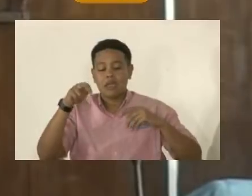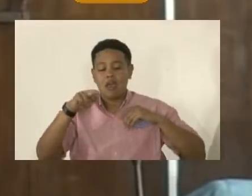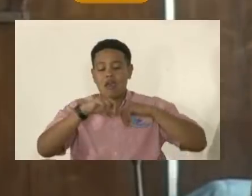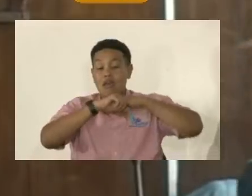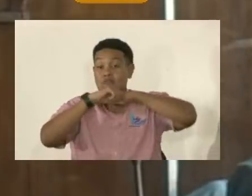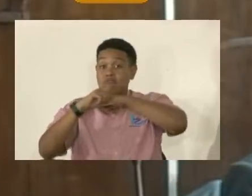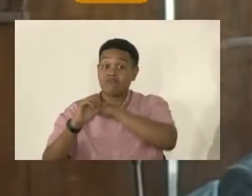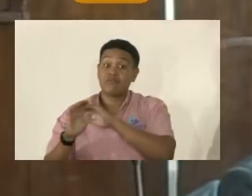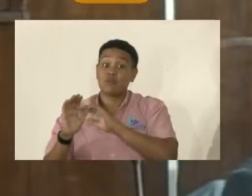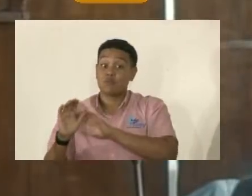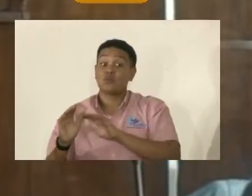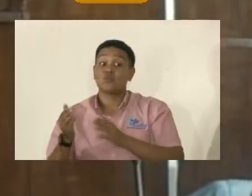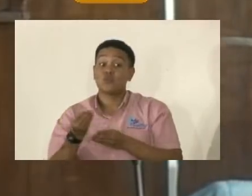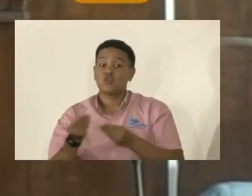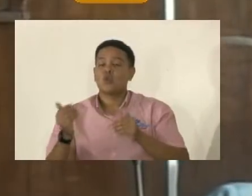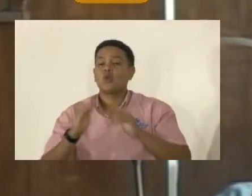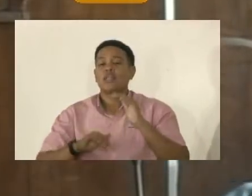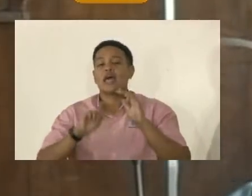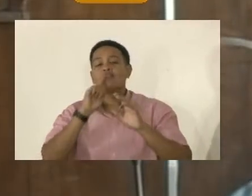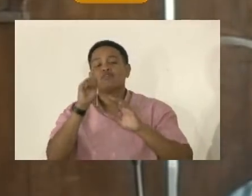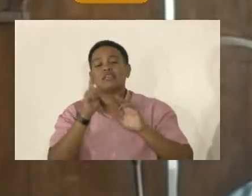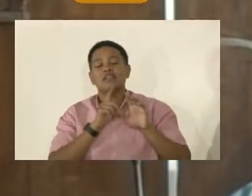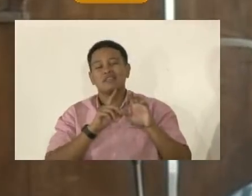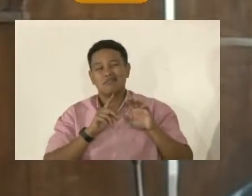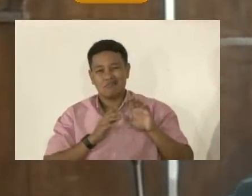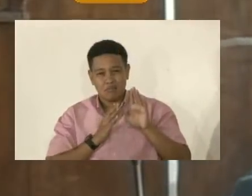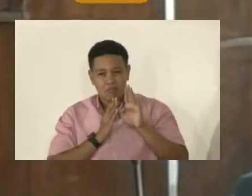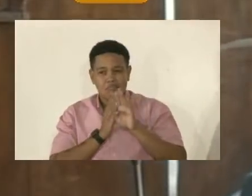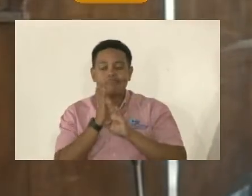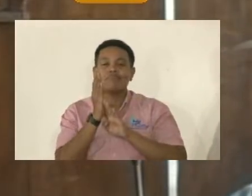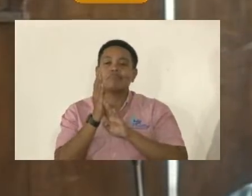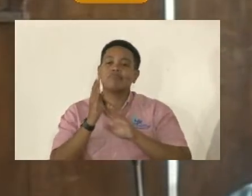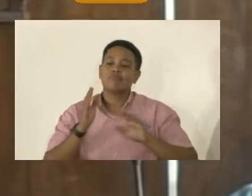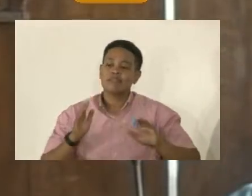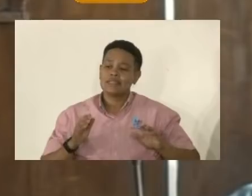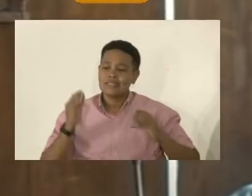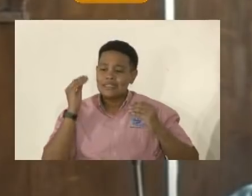solutions rather than the principled data-driven solutions.